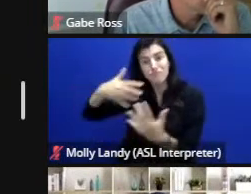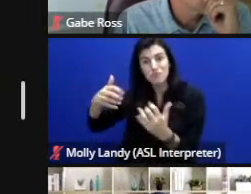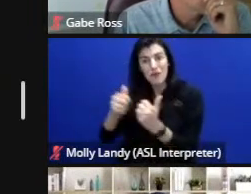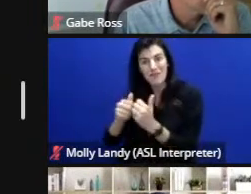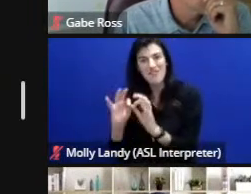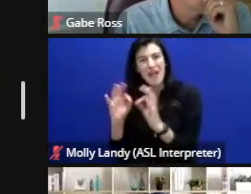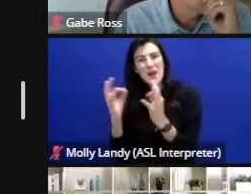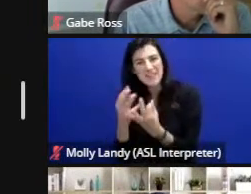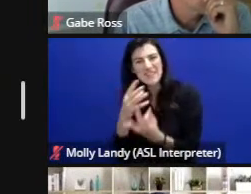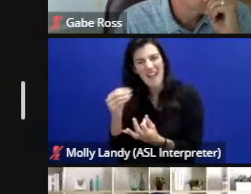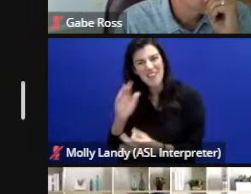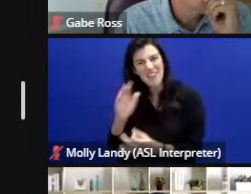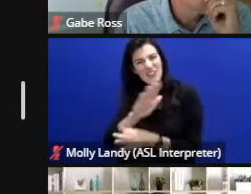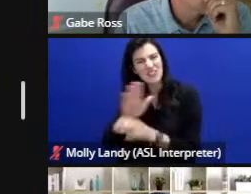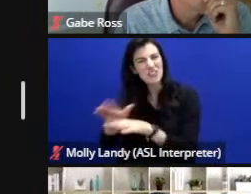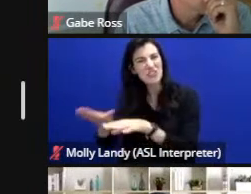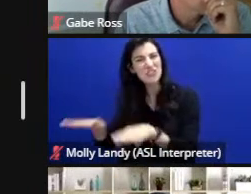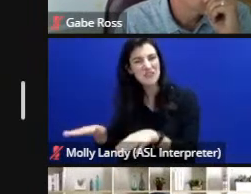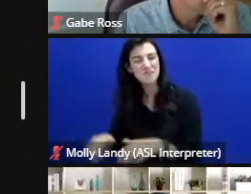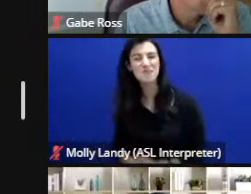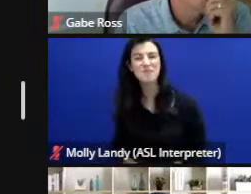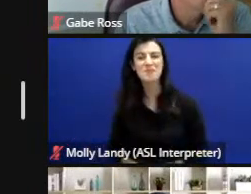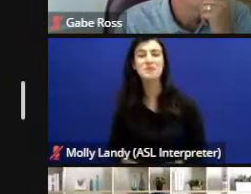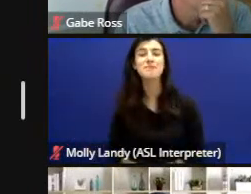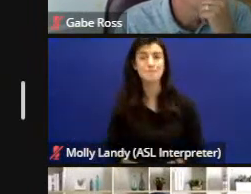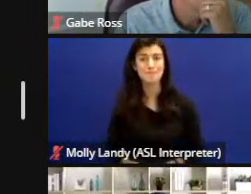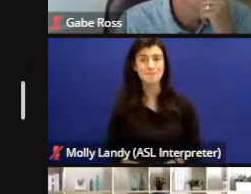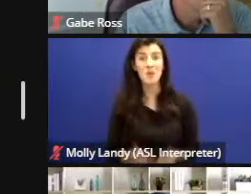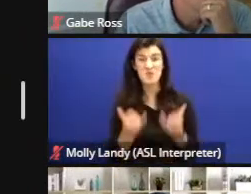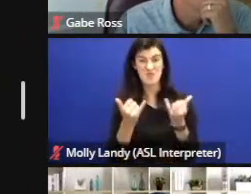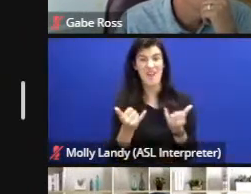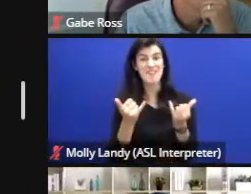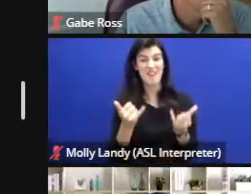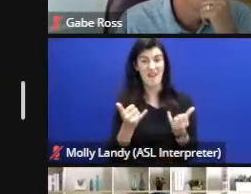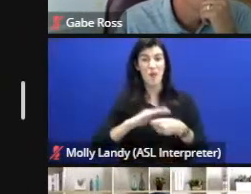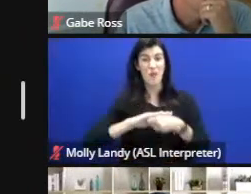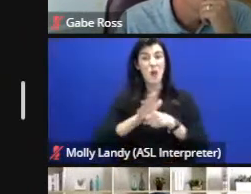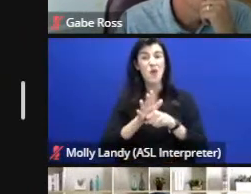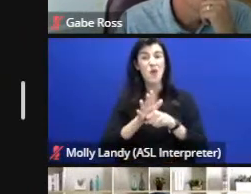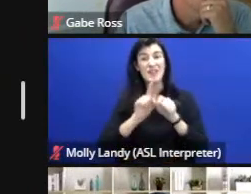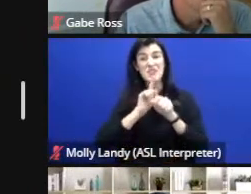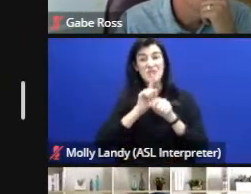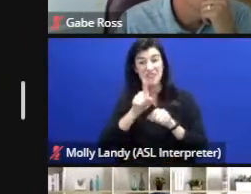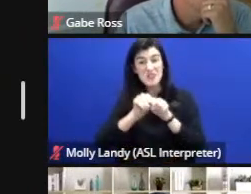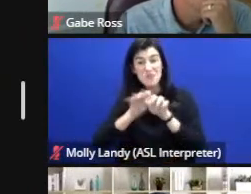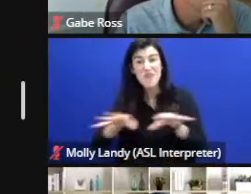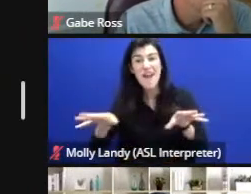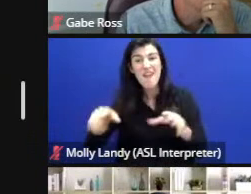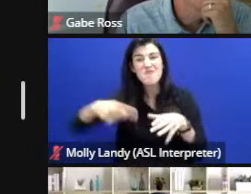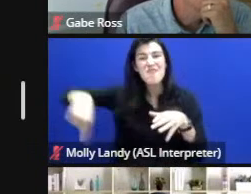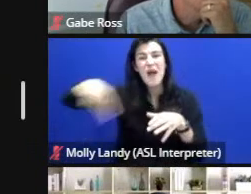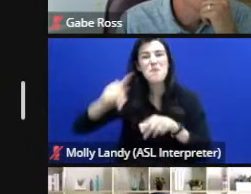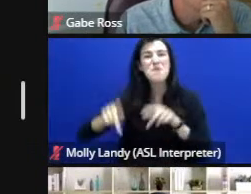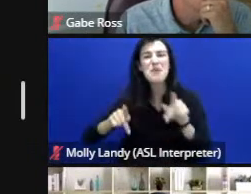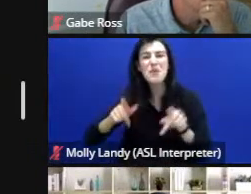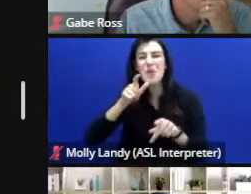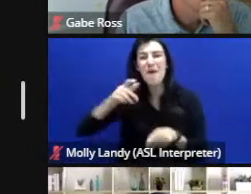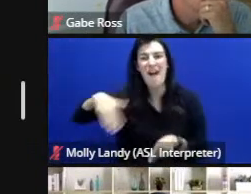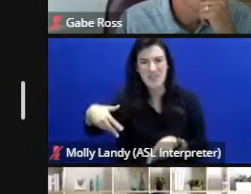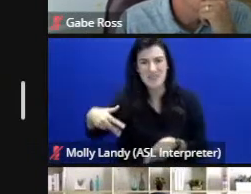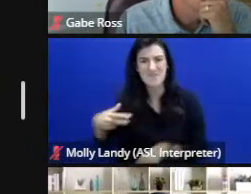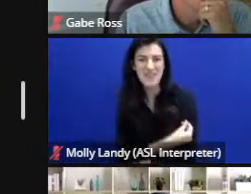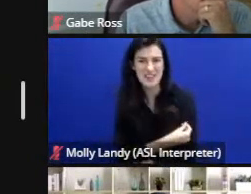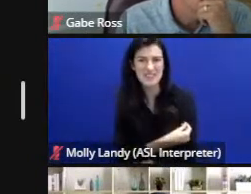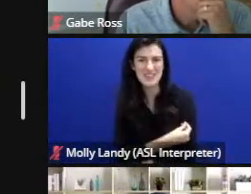has become really an epidemic of the unvaccinated. And as you pointed out, children under 12 don't have a vaccine available to them